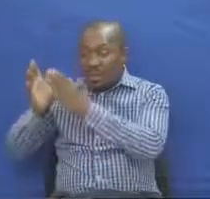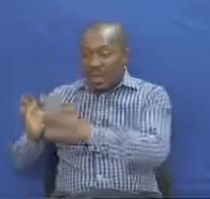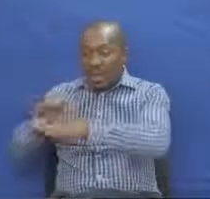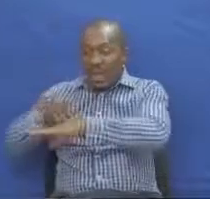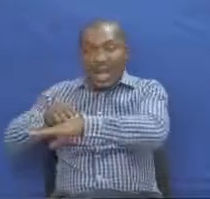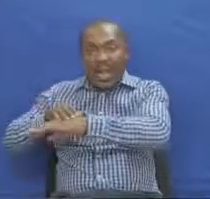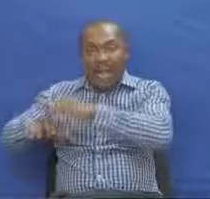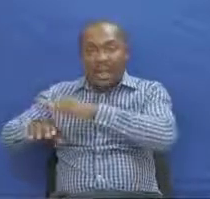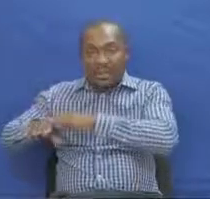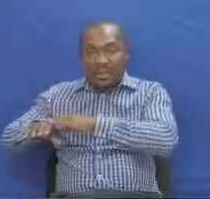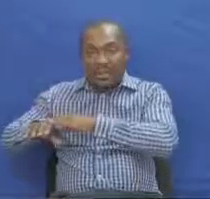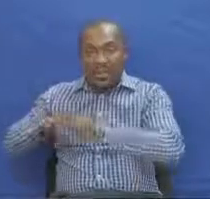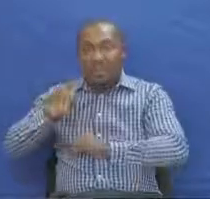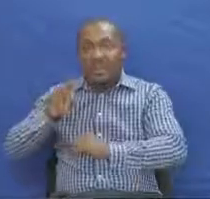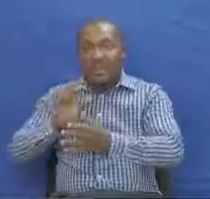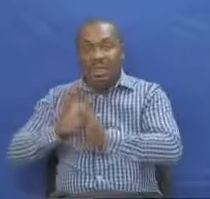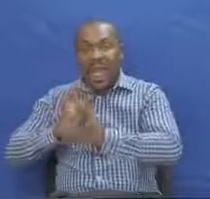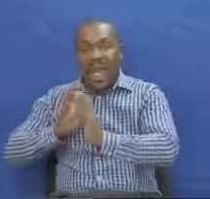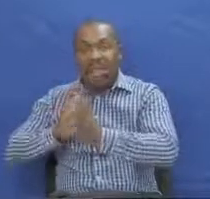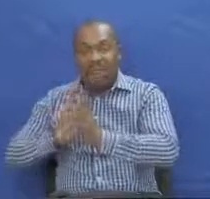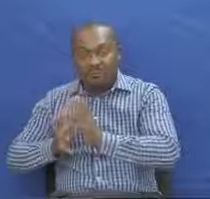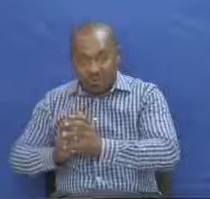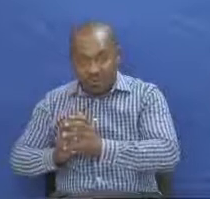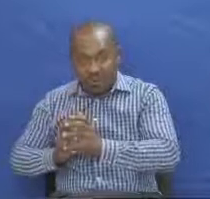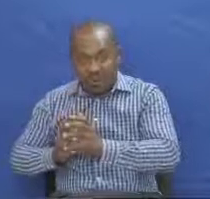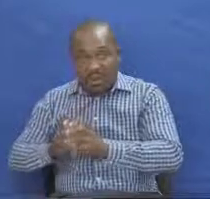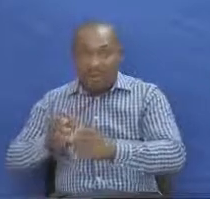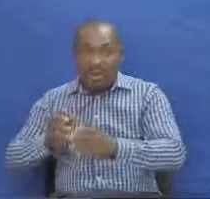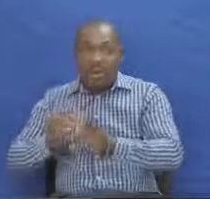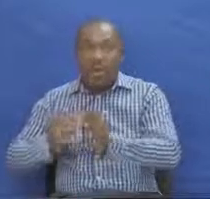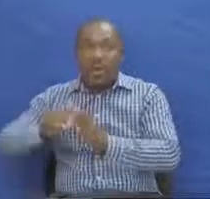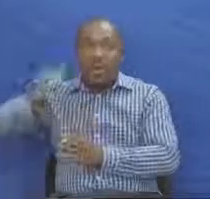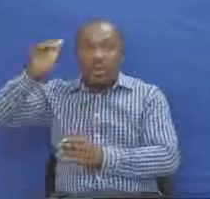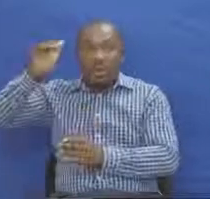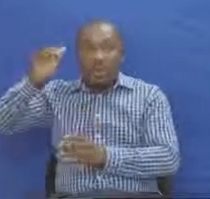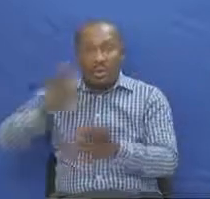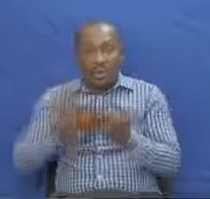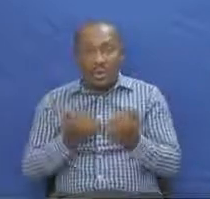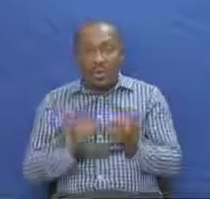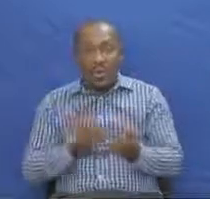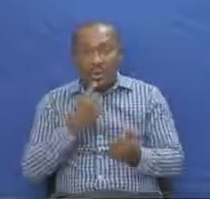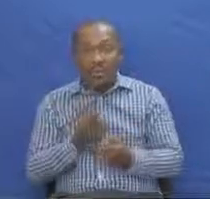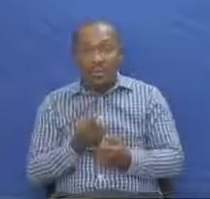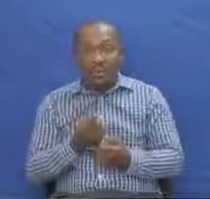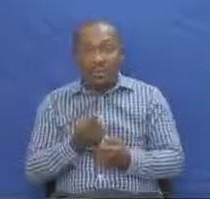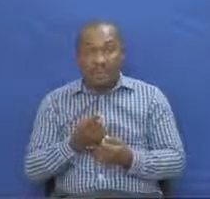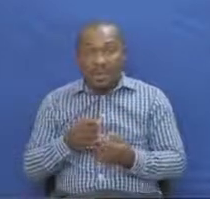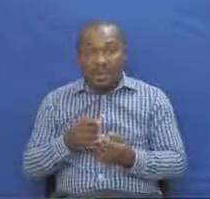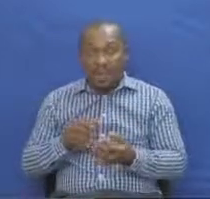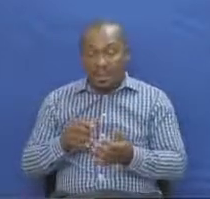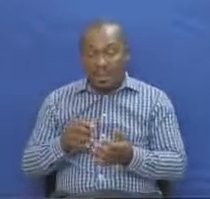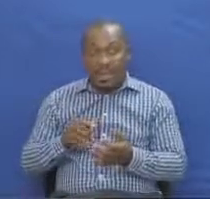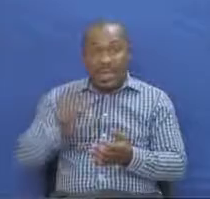of growth which occurs all over the body. So we can say every part of human being is involved in the growth of